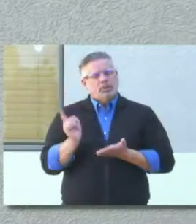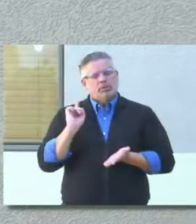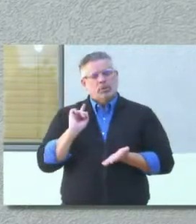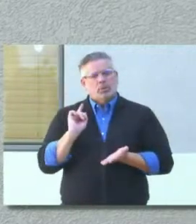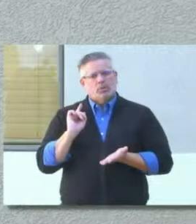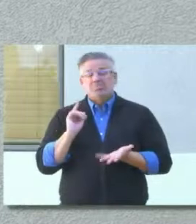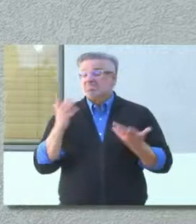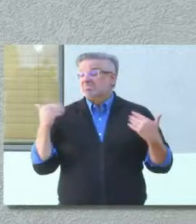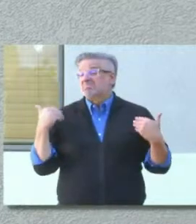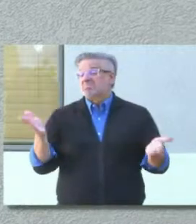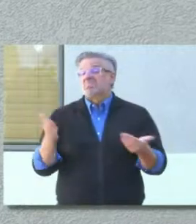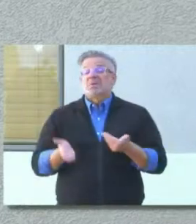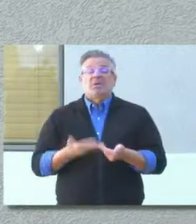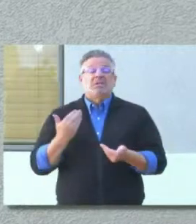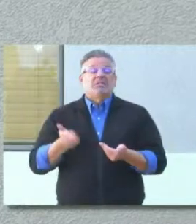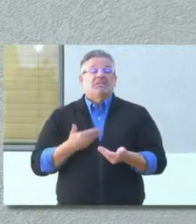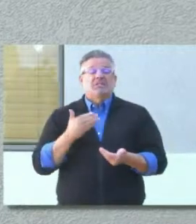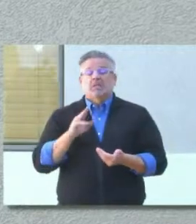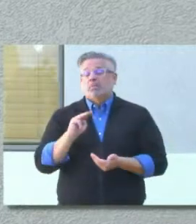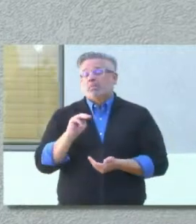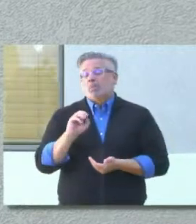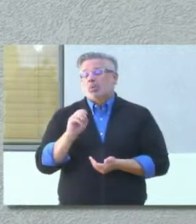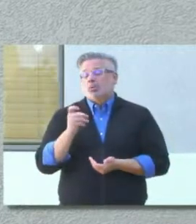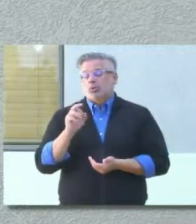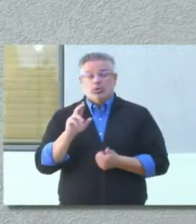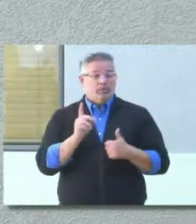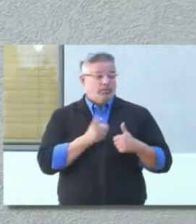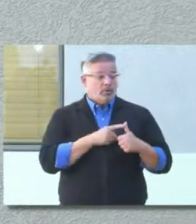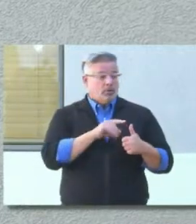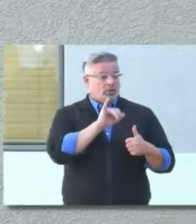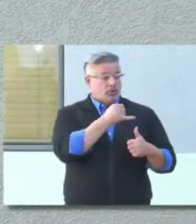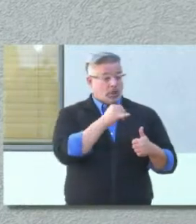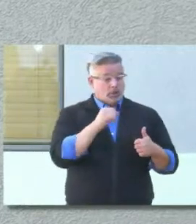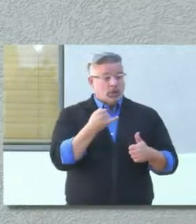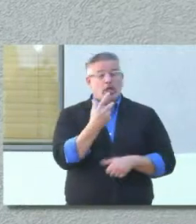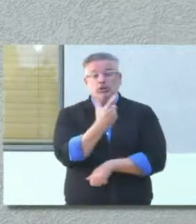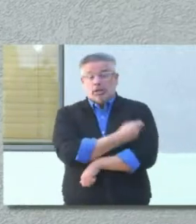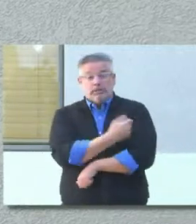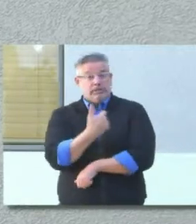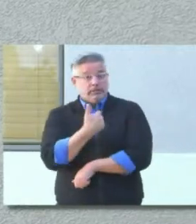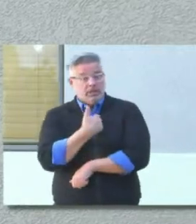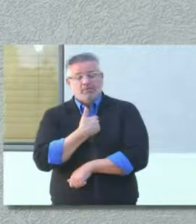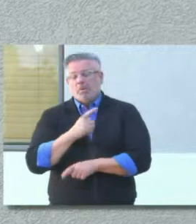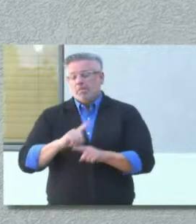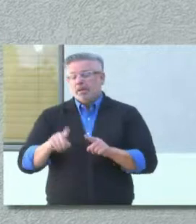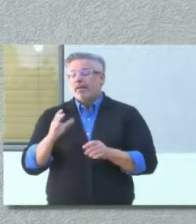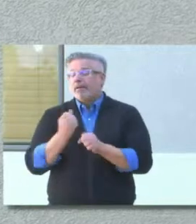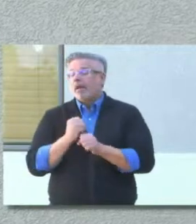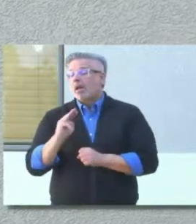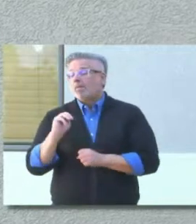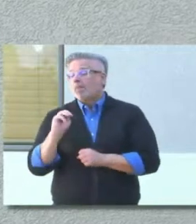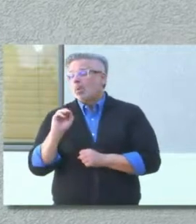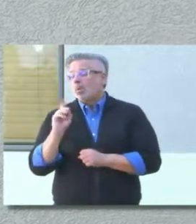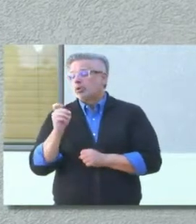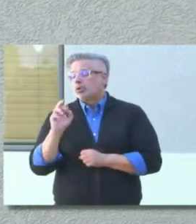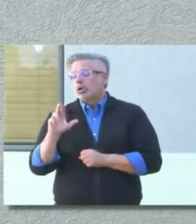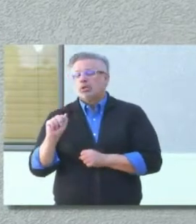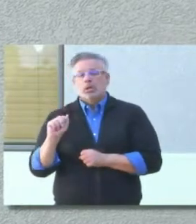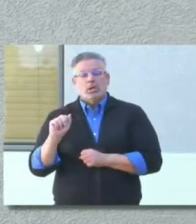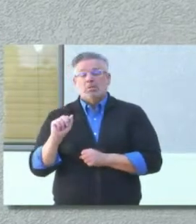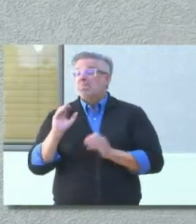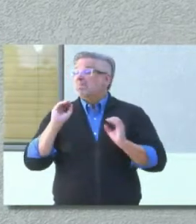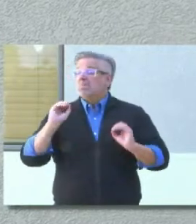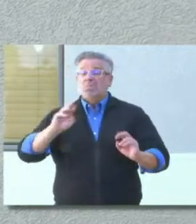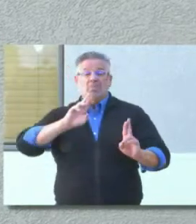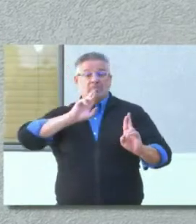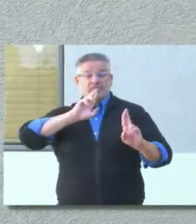off without a hitch. Got the Moderna shot, originally got the J&J shot, which I was proud to do. Didn't have a reaction